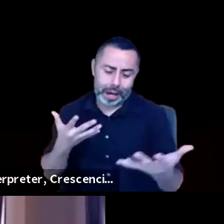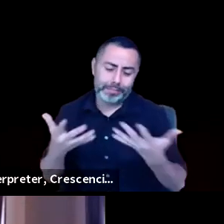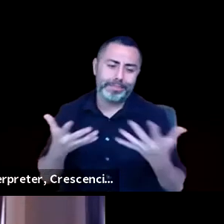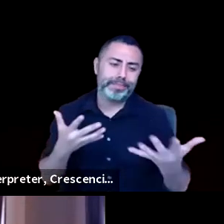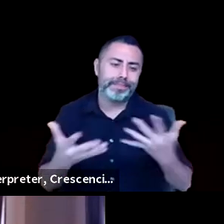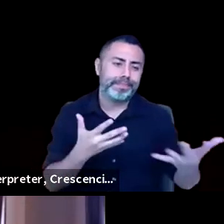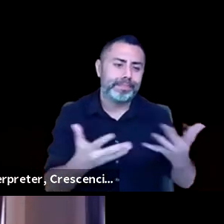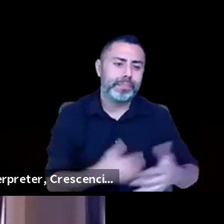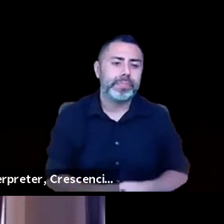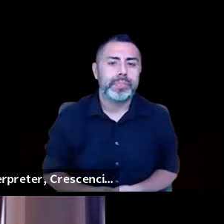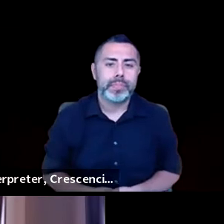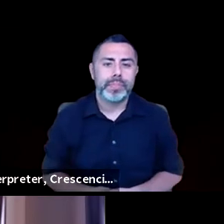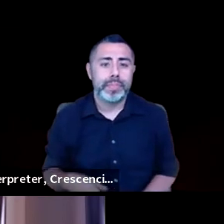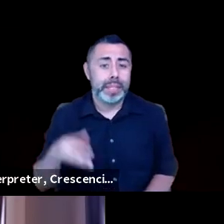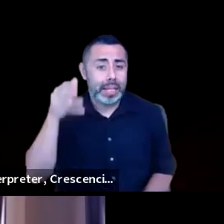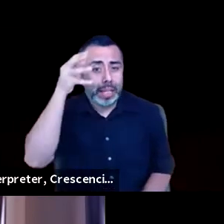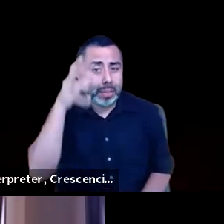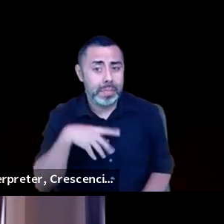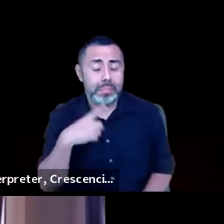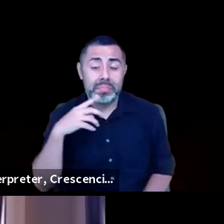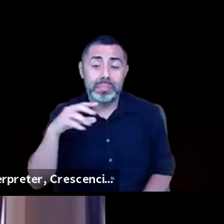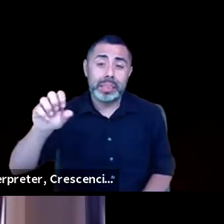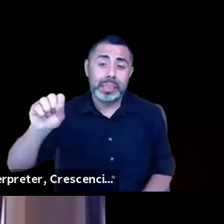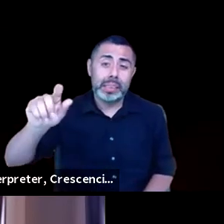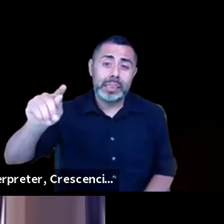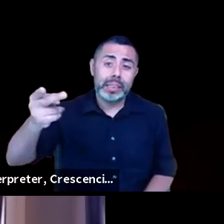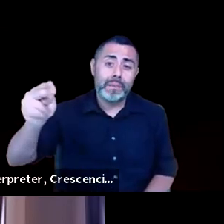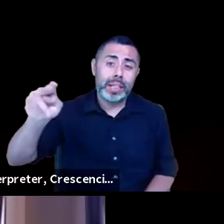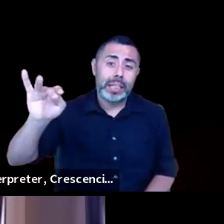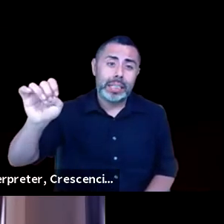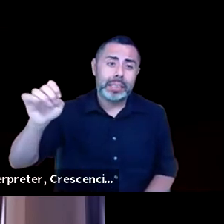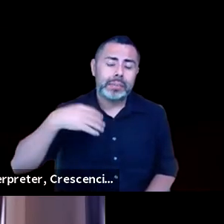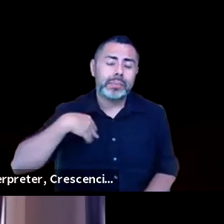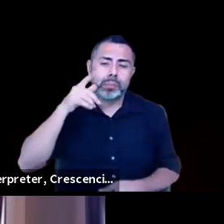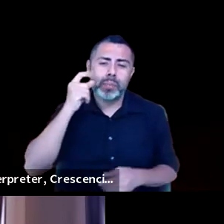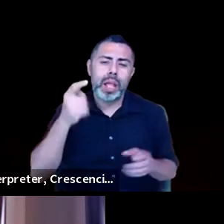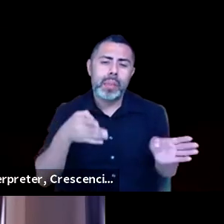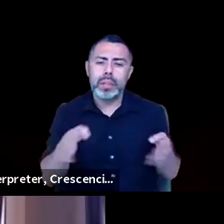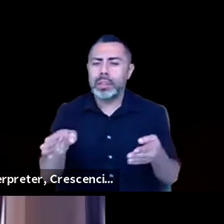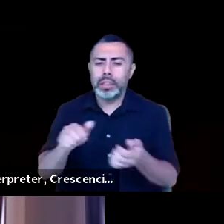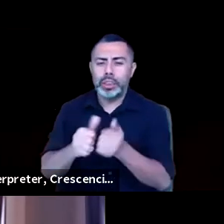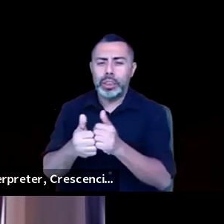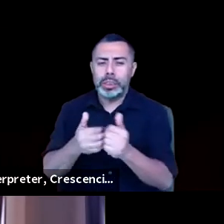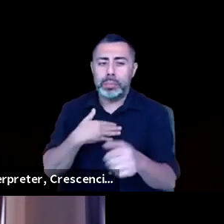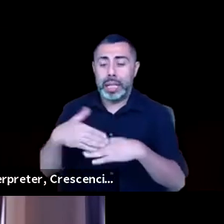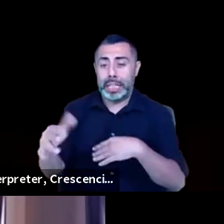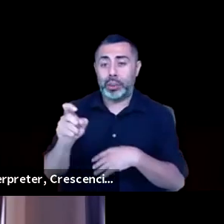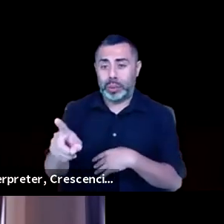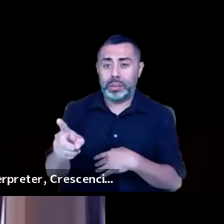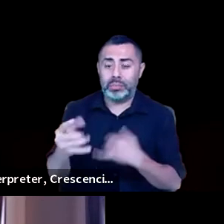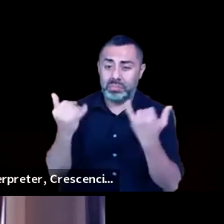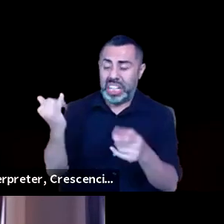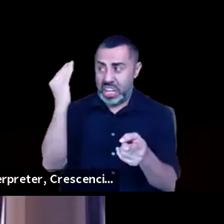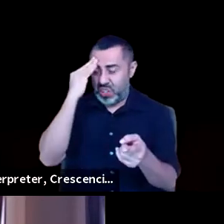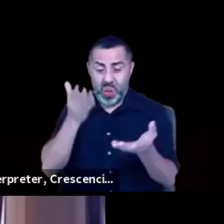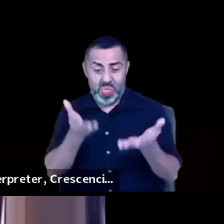Stephanie, maybe to pivot my next question, but in light of this, are you seeing that institutions